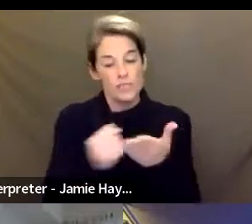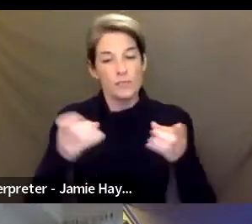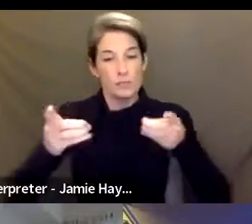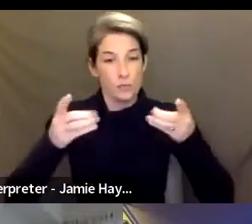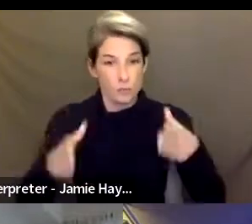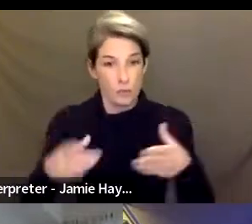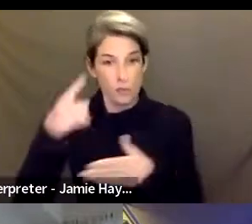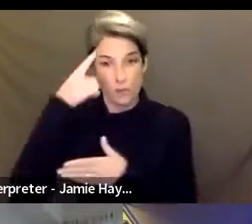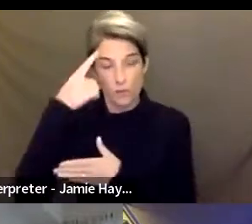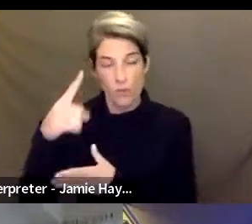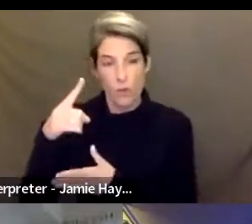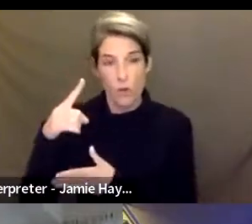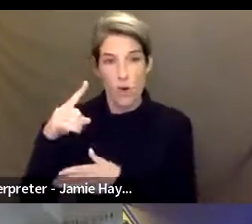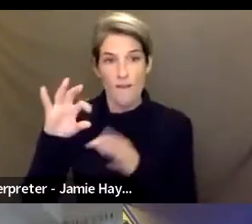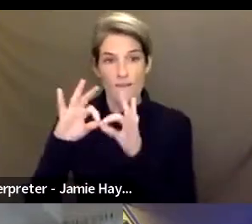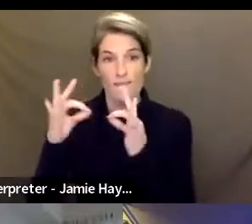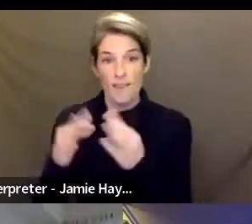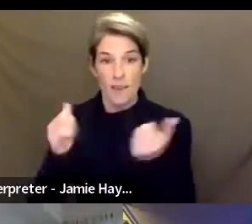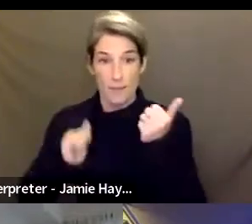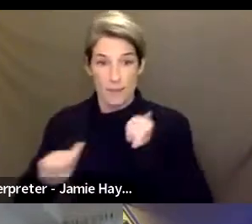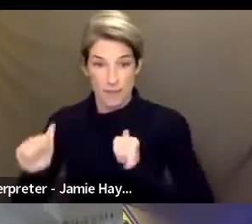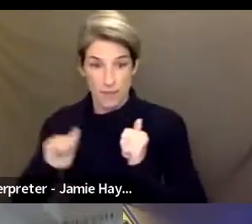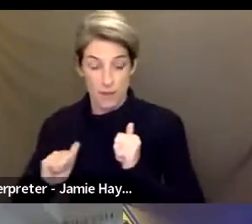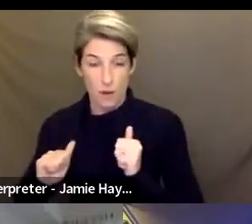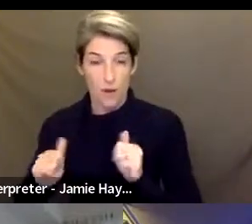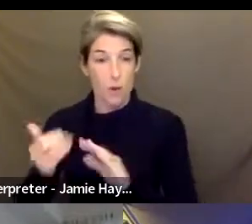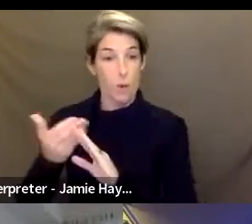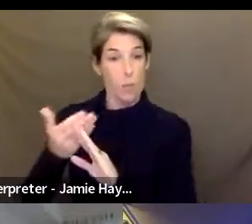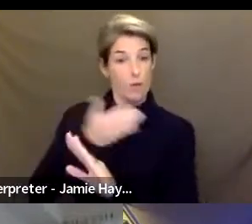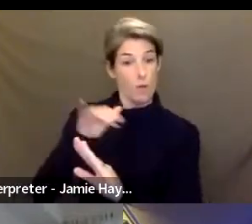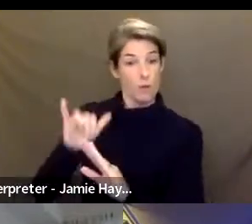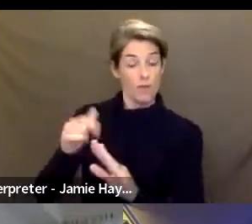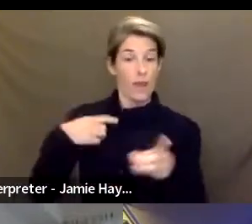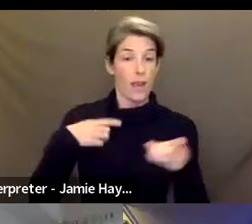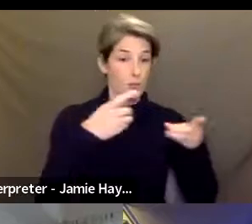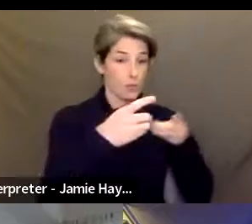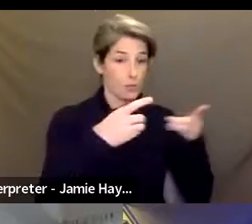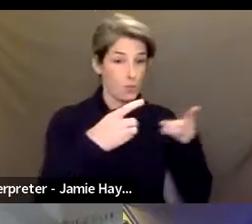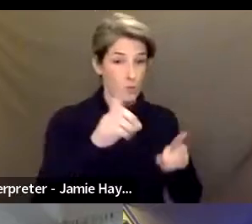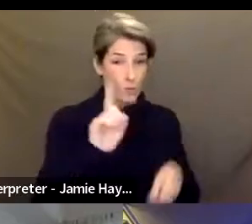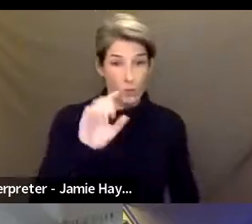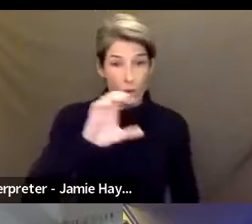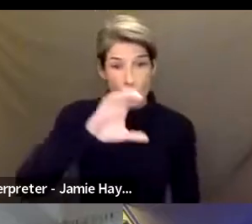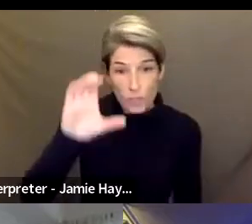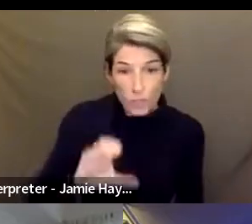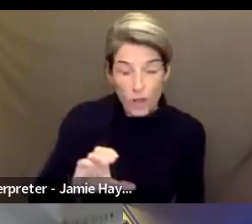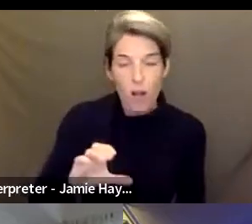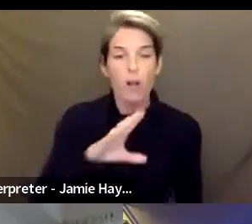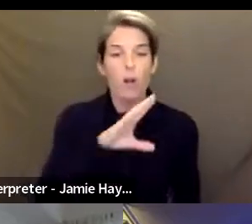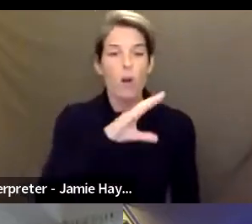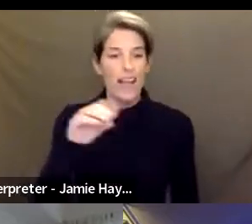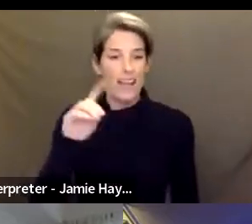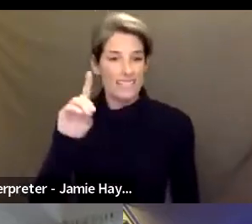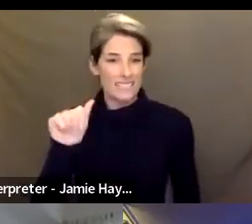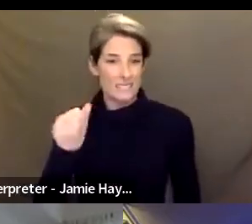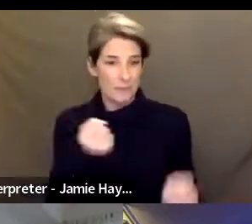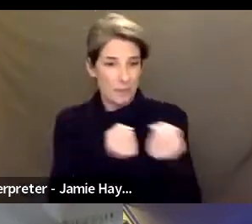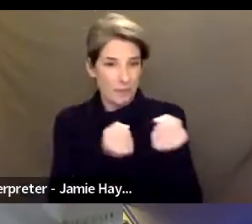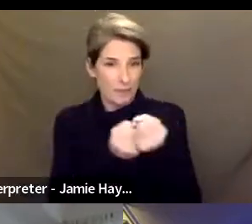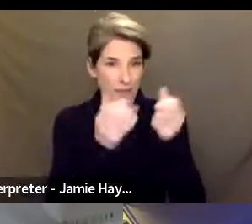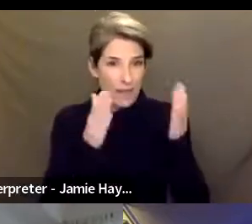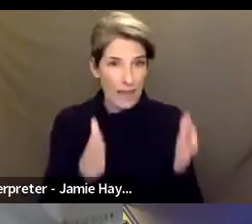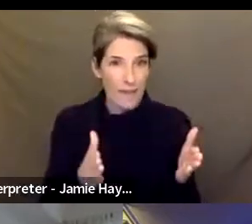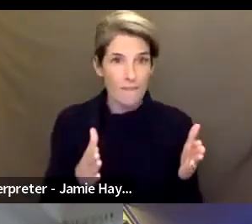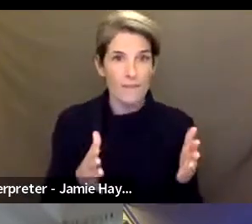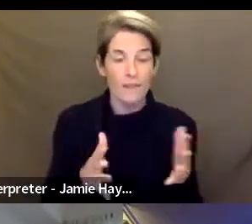director in Chicago, as well as a disability advocate. Once again, only directing disabled